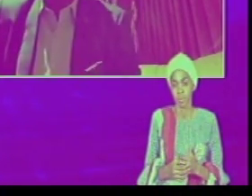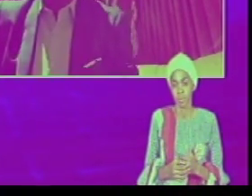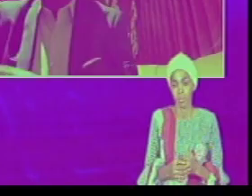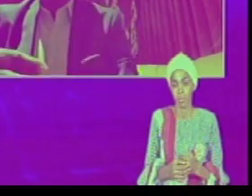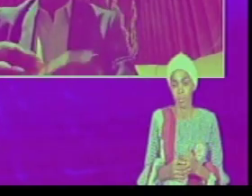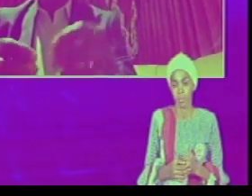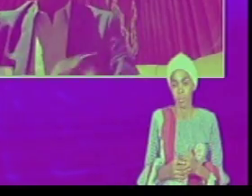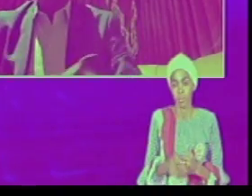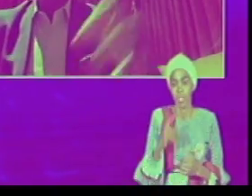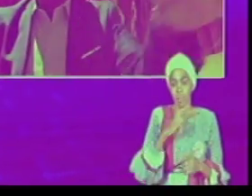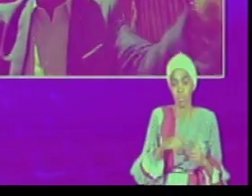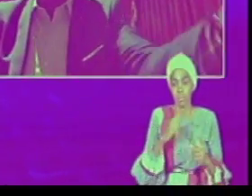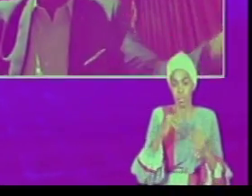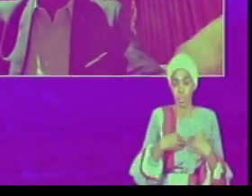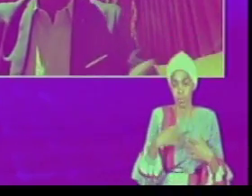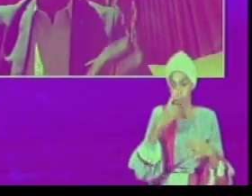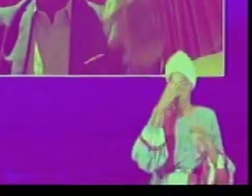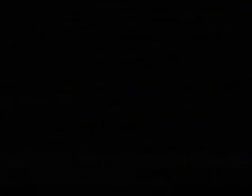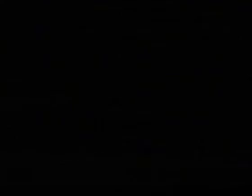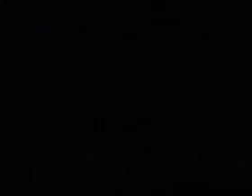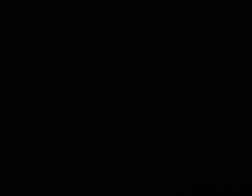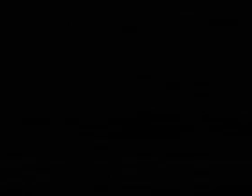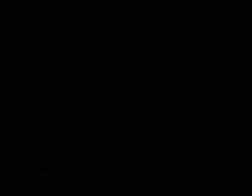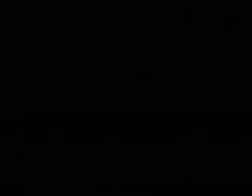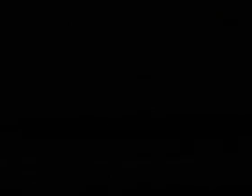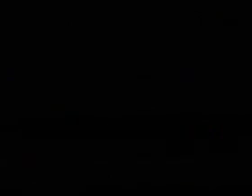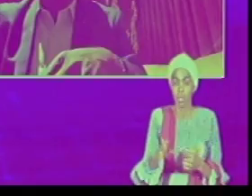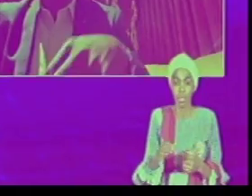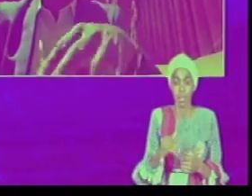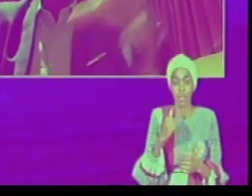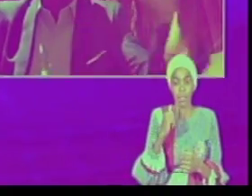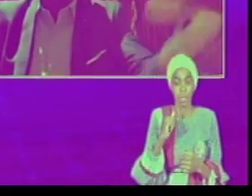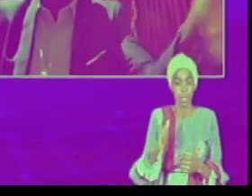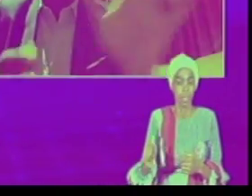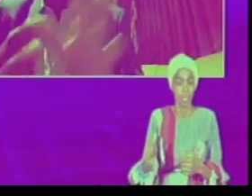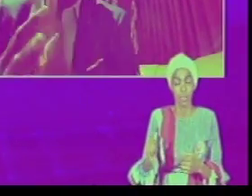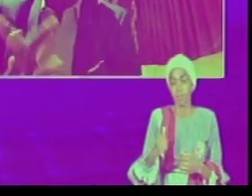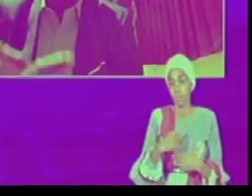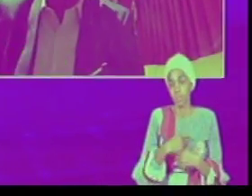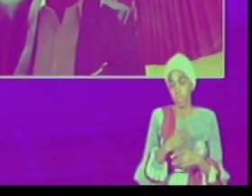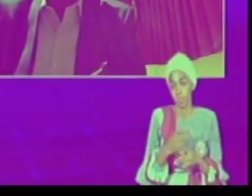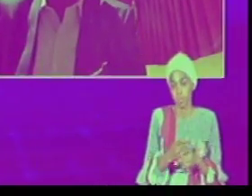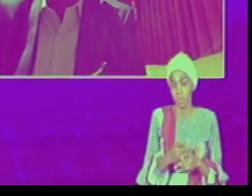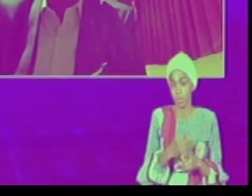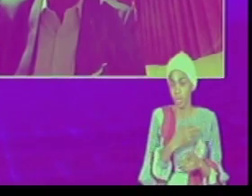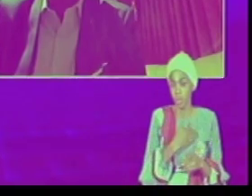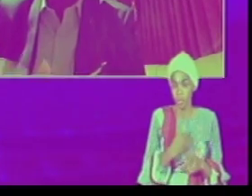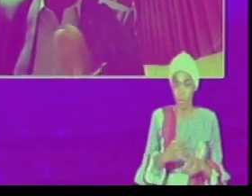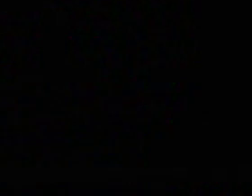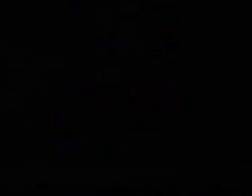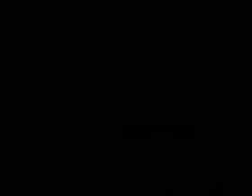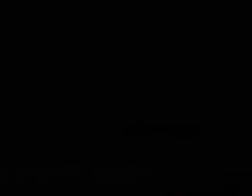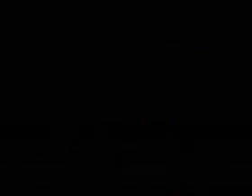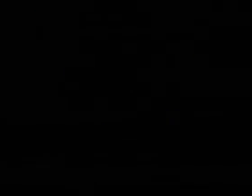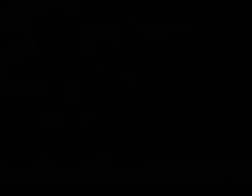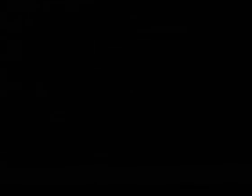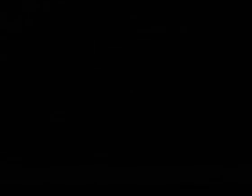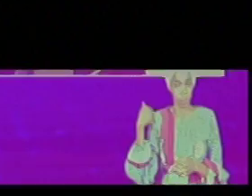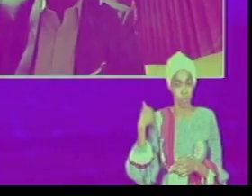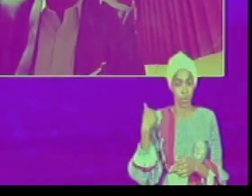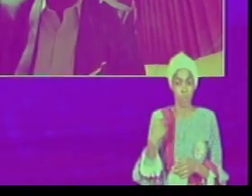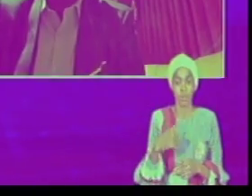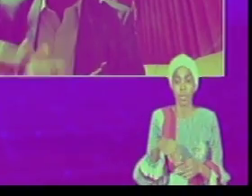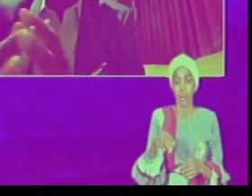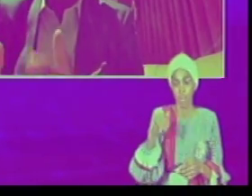being an extension or like an extension of their parents, their mom, or their